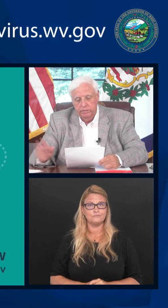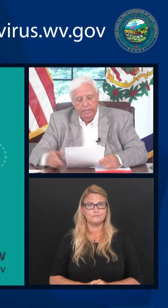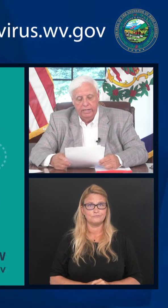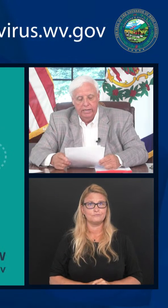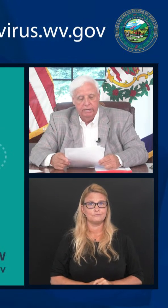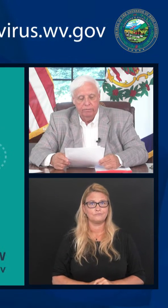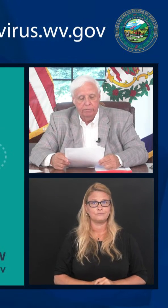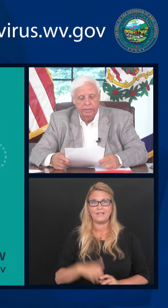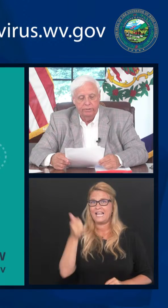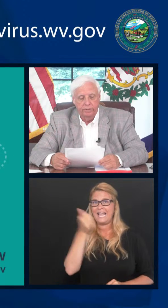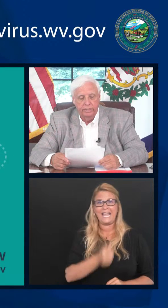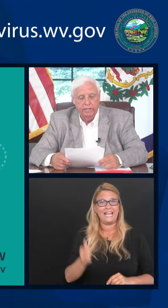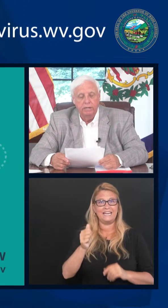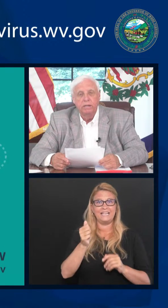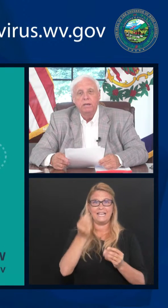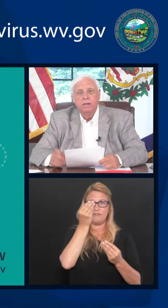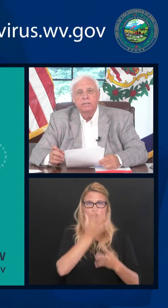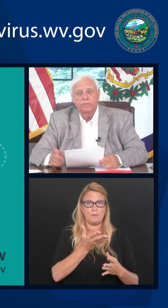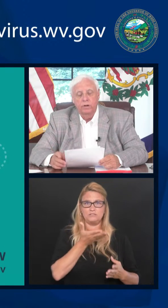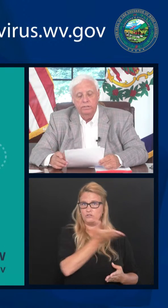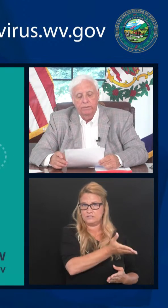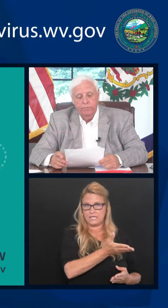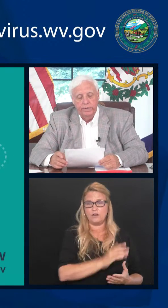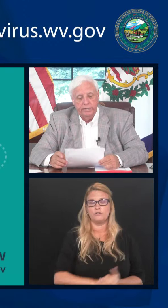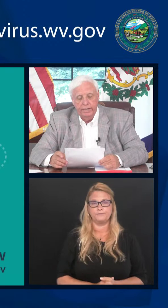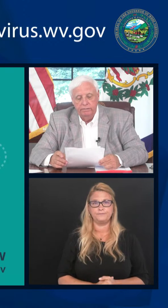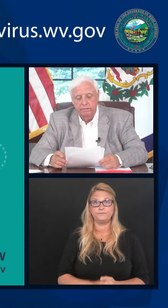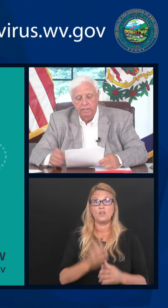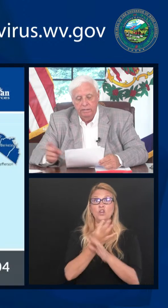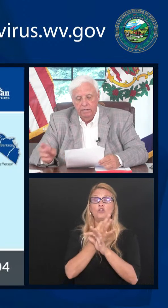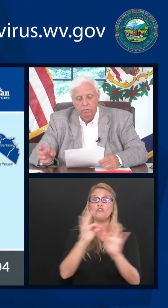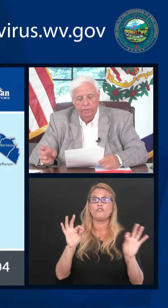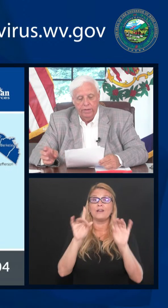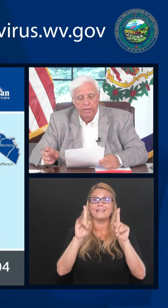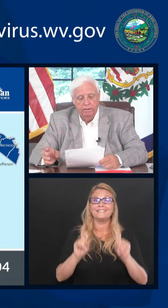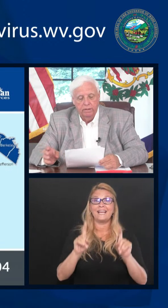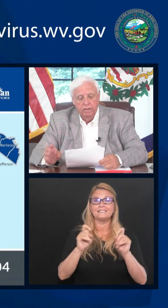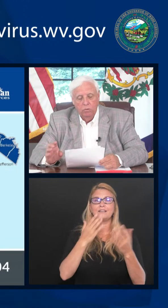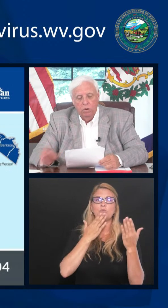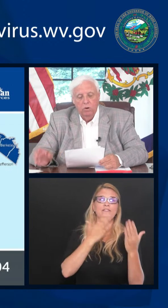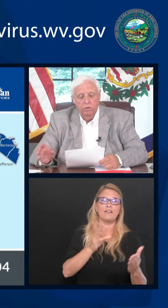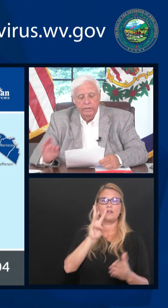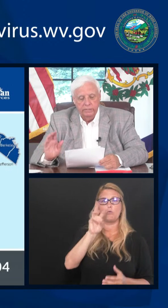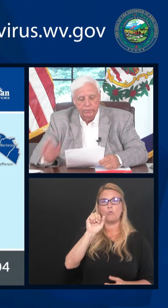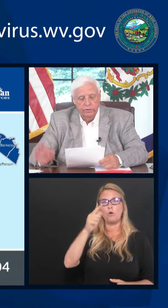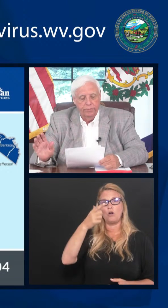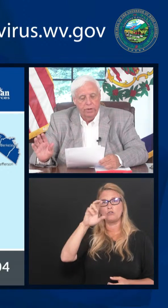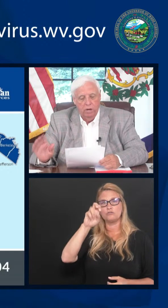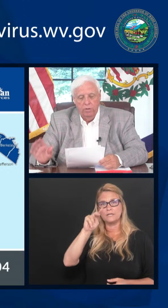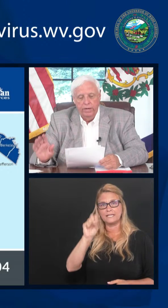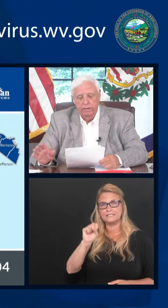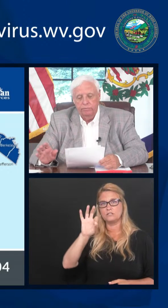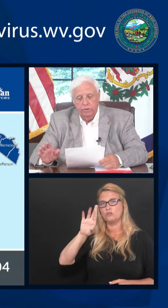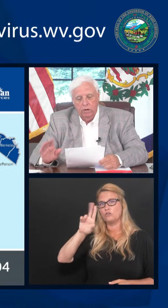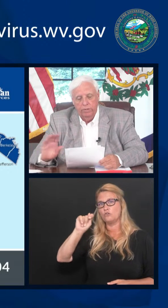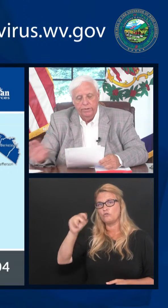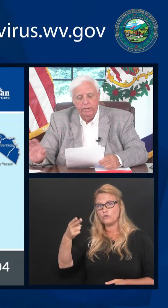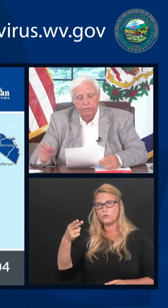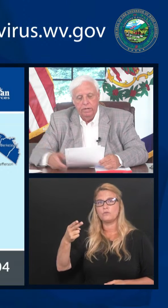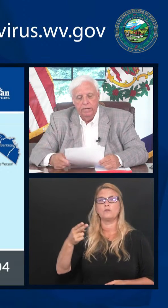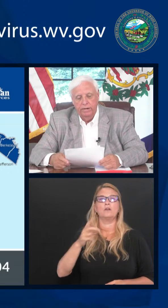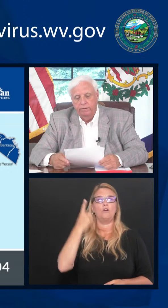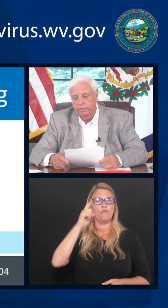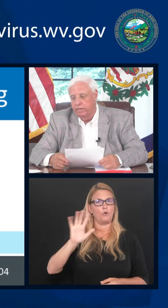get any kind of information you need. As far as our free testing, you know, we thank Walgreens, Fruit, all that for all that